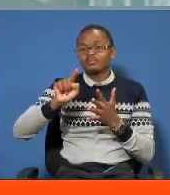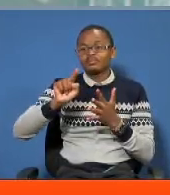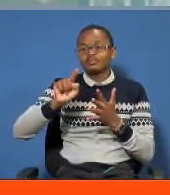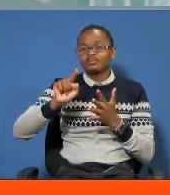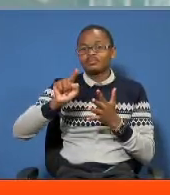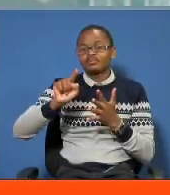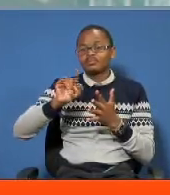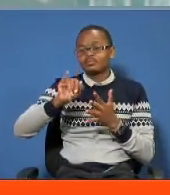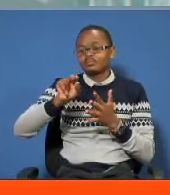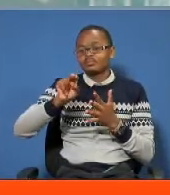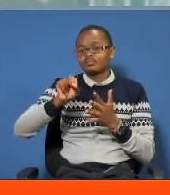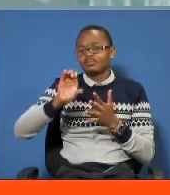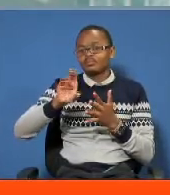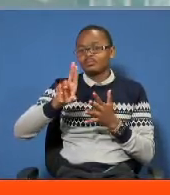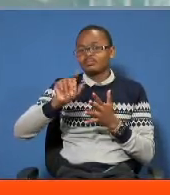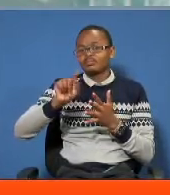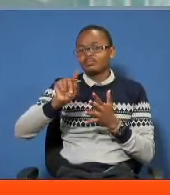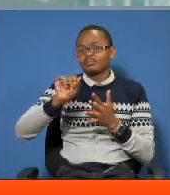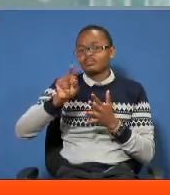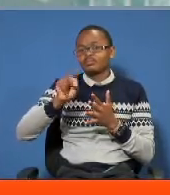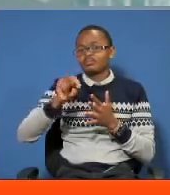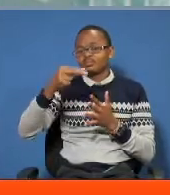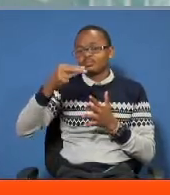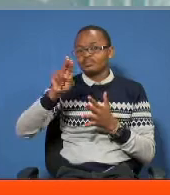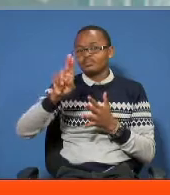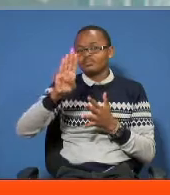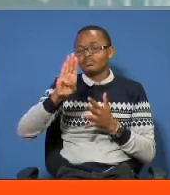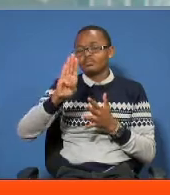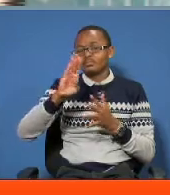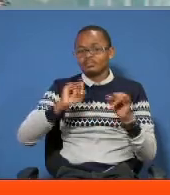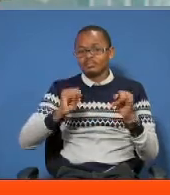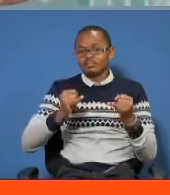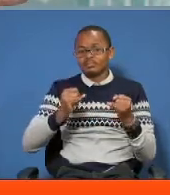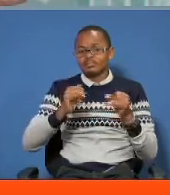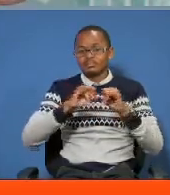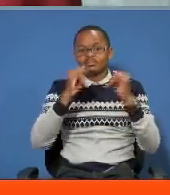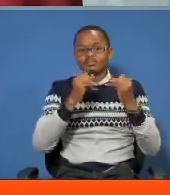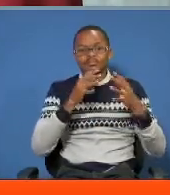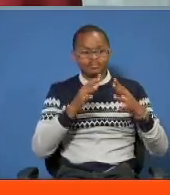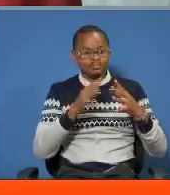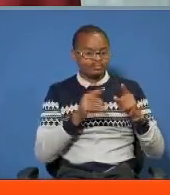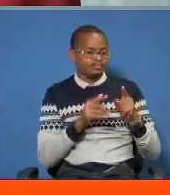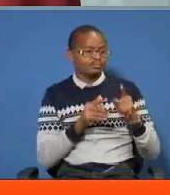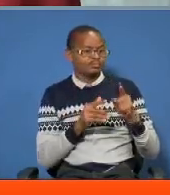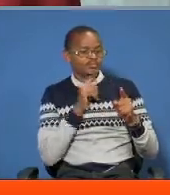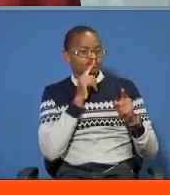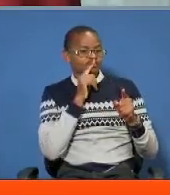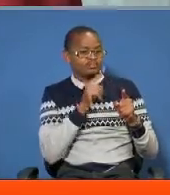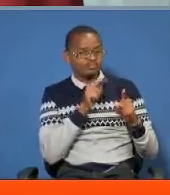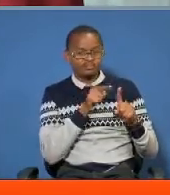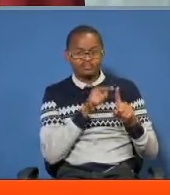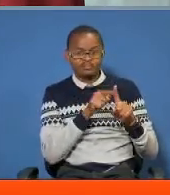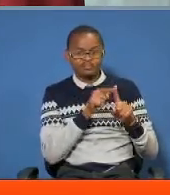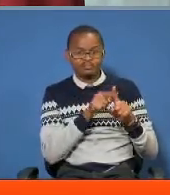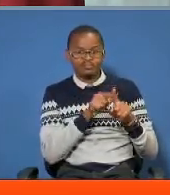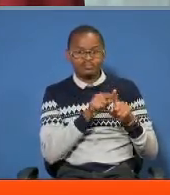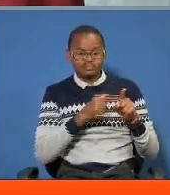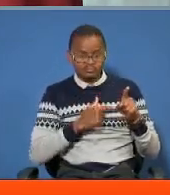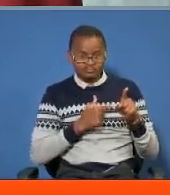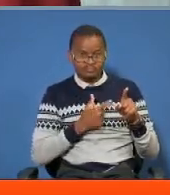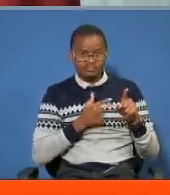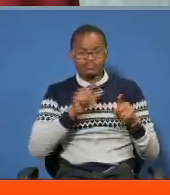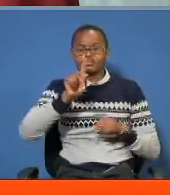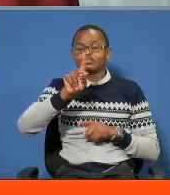appropriate incubation hubs in institutions where the people can be found. So if it is, I